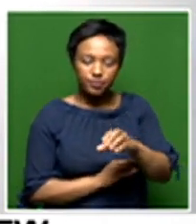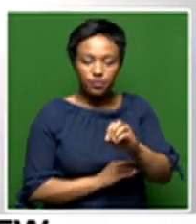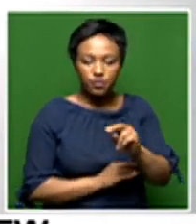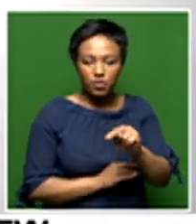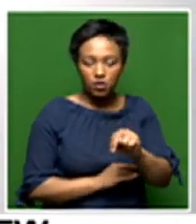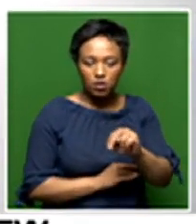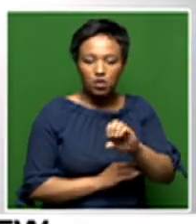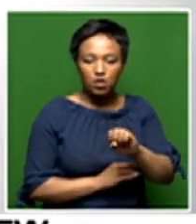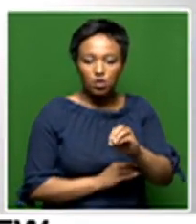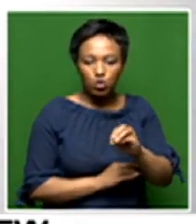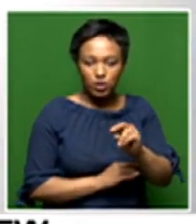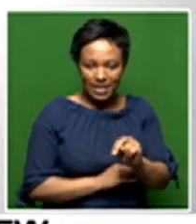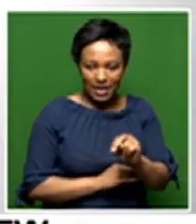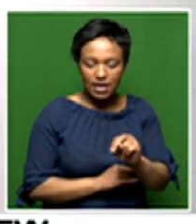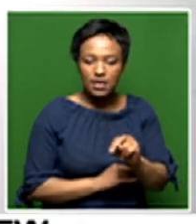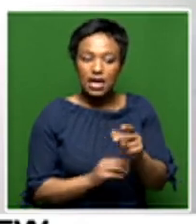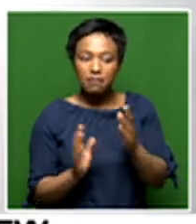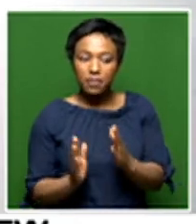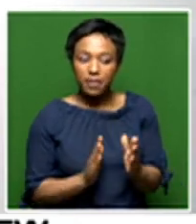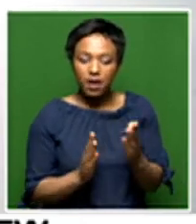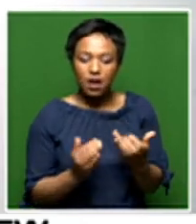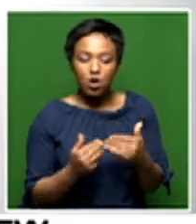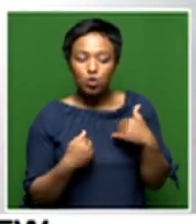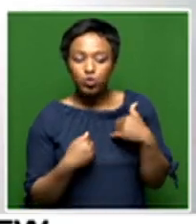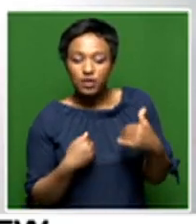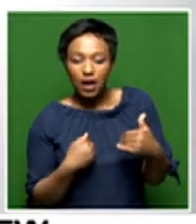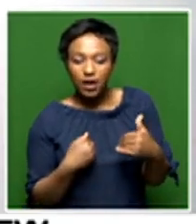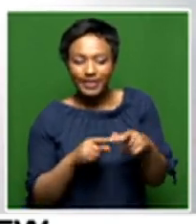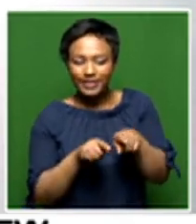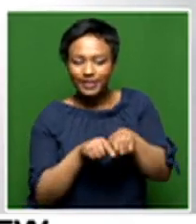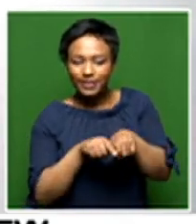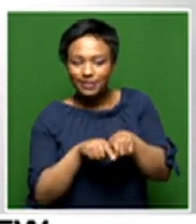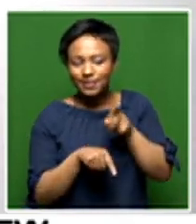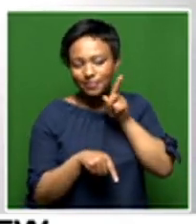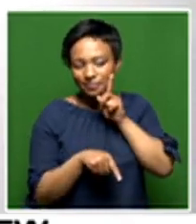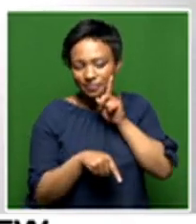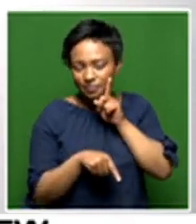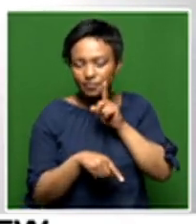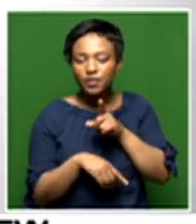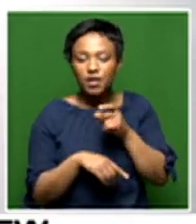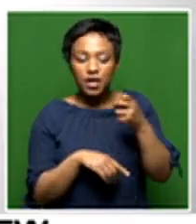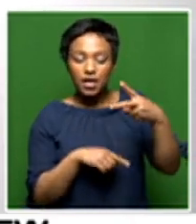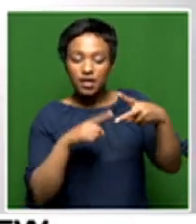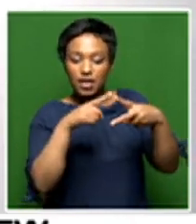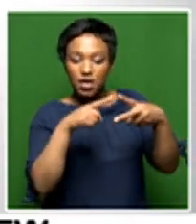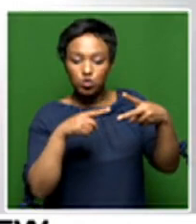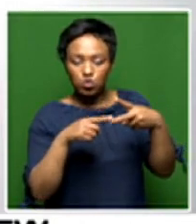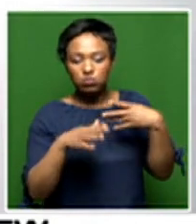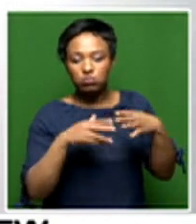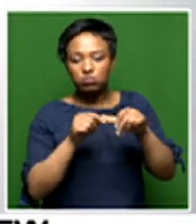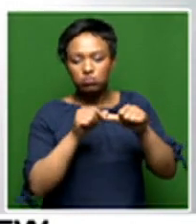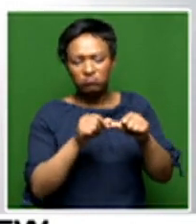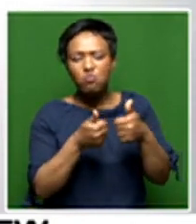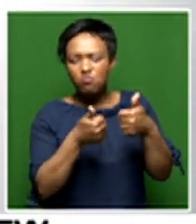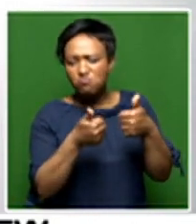still preparing to start the trial. So the 2 that are ongoing, I would say that they are going